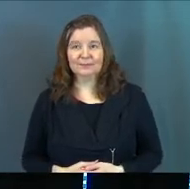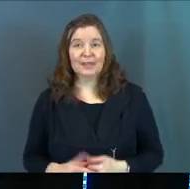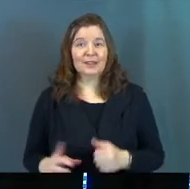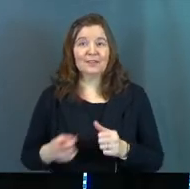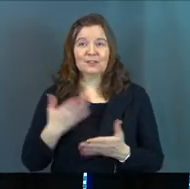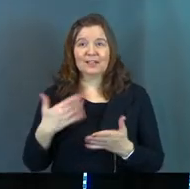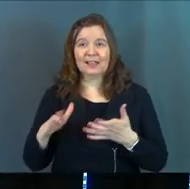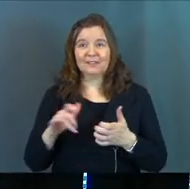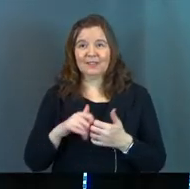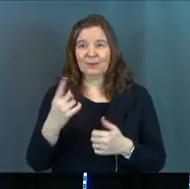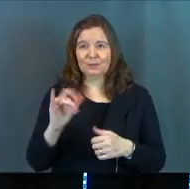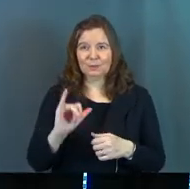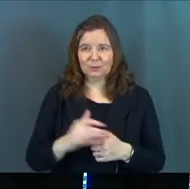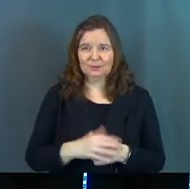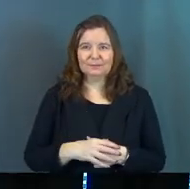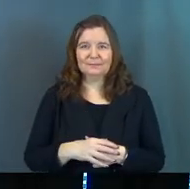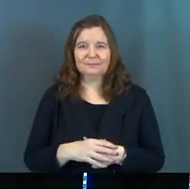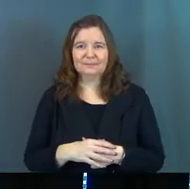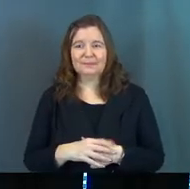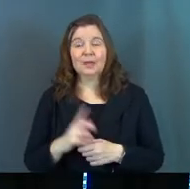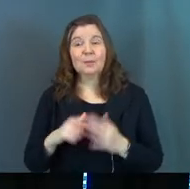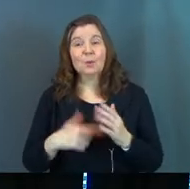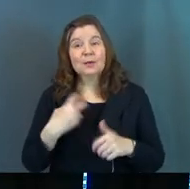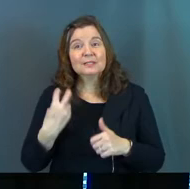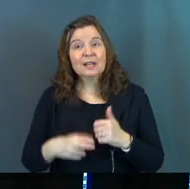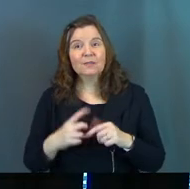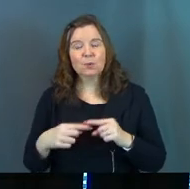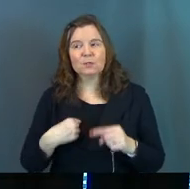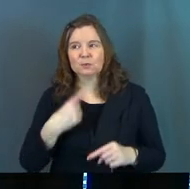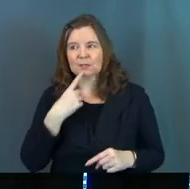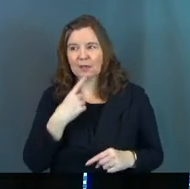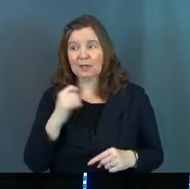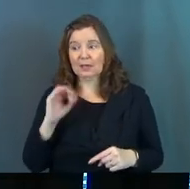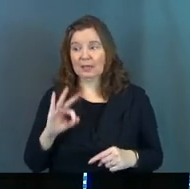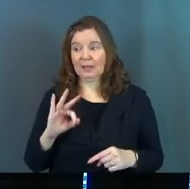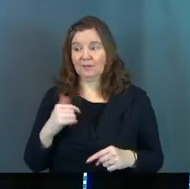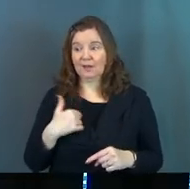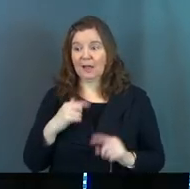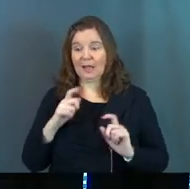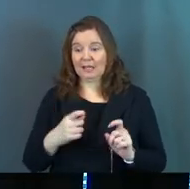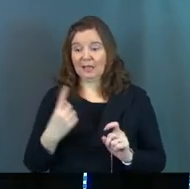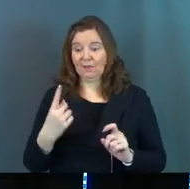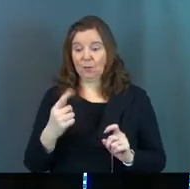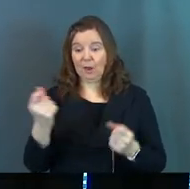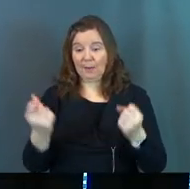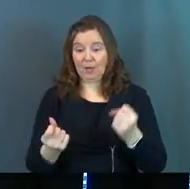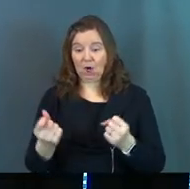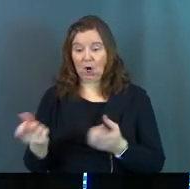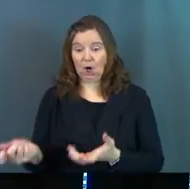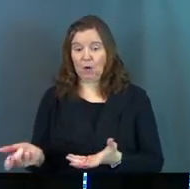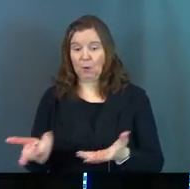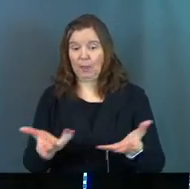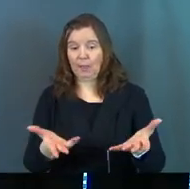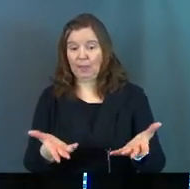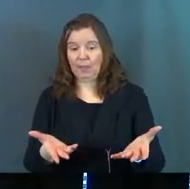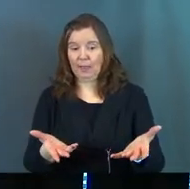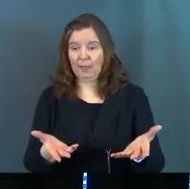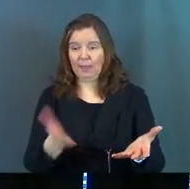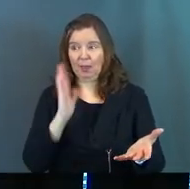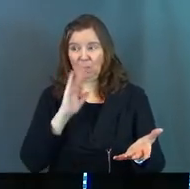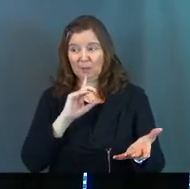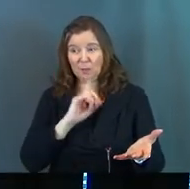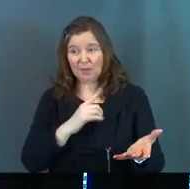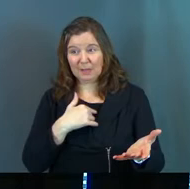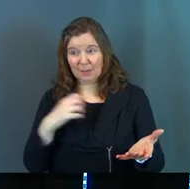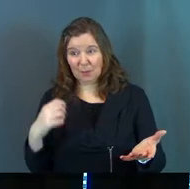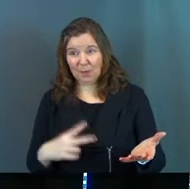And First Service laughed at that one too. But what's tough is when you say, if I give one of these cars away, will